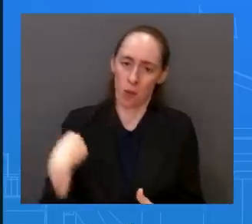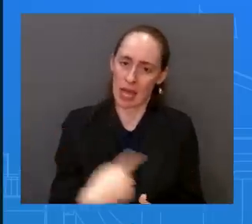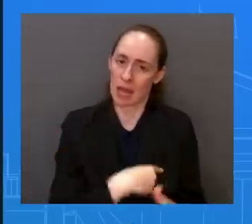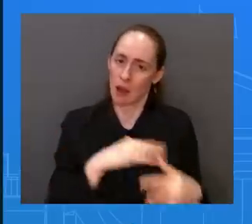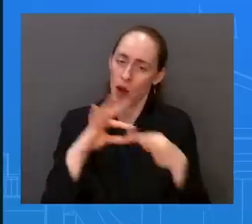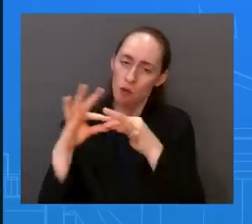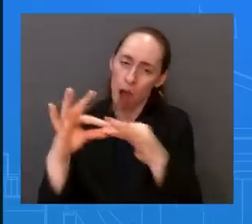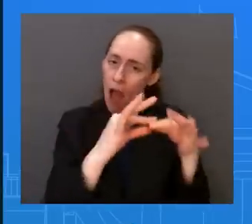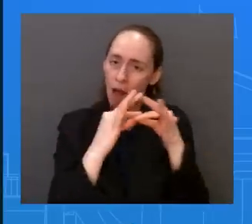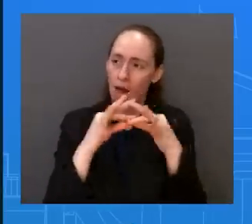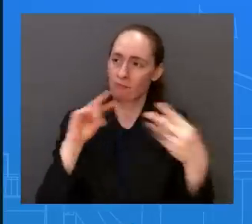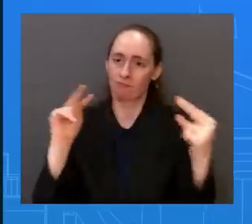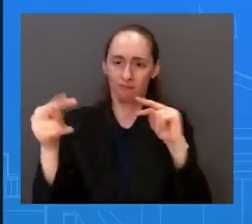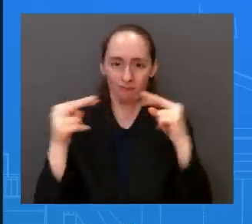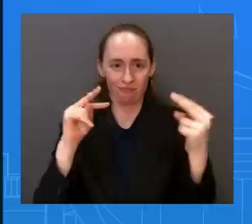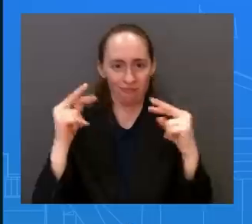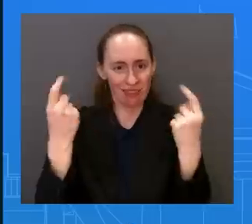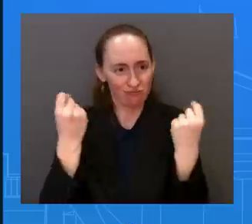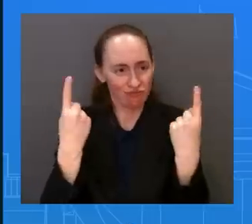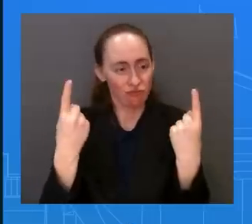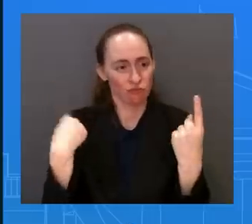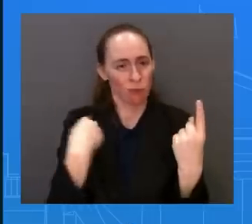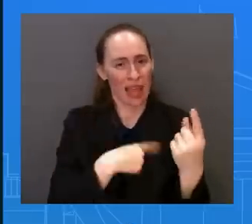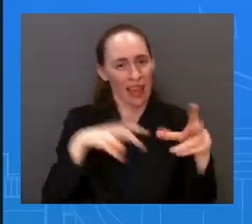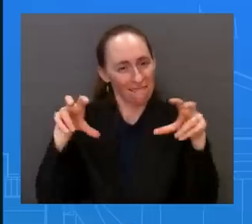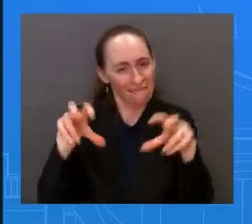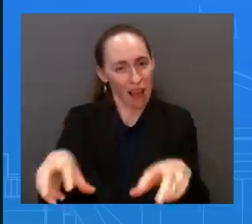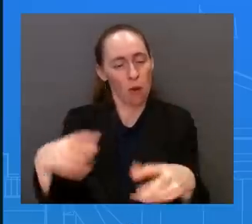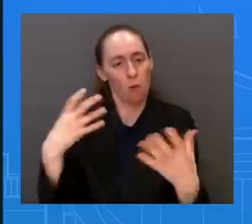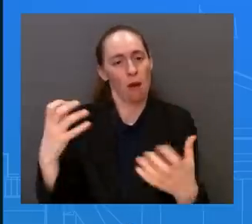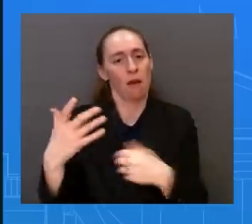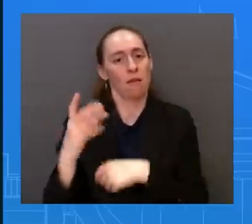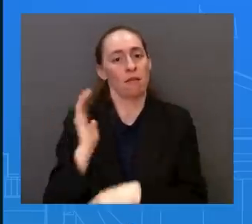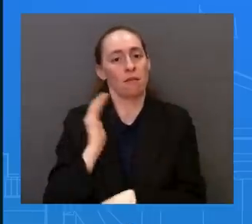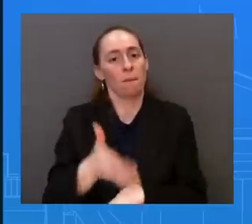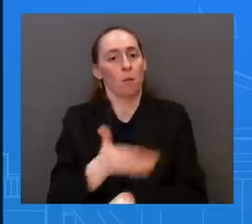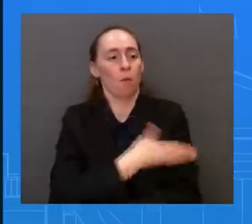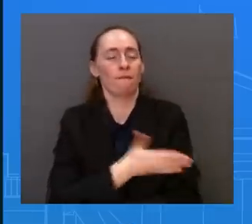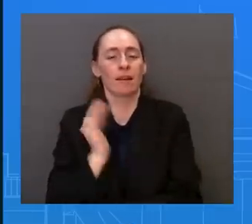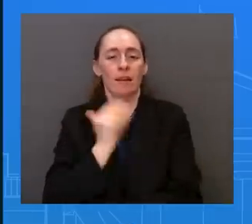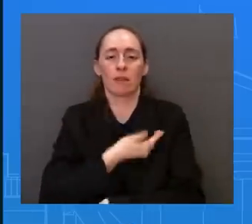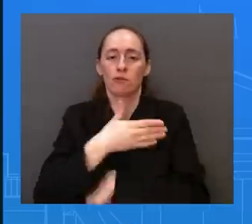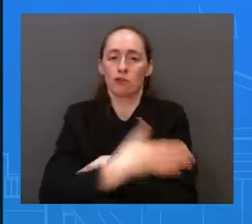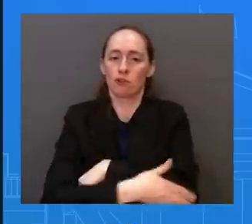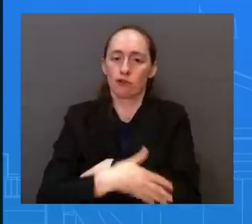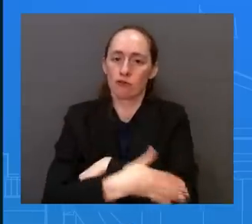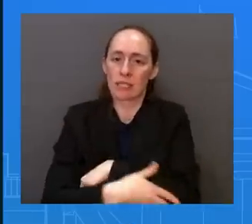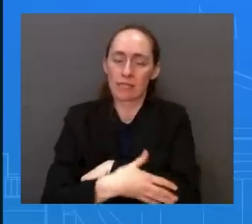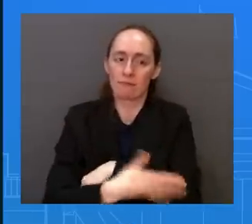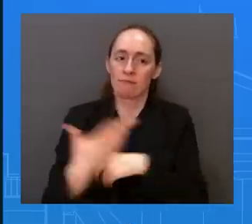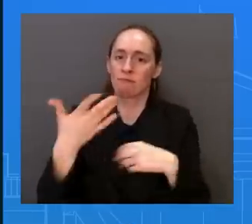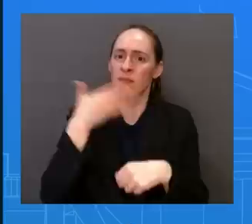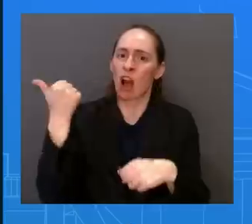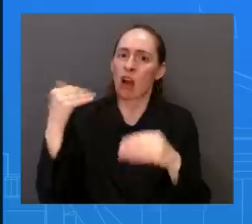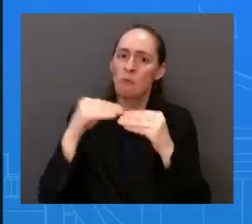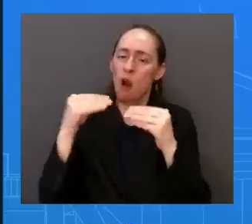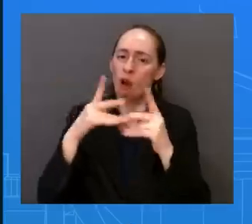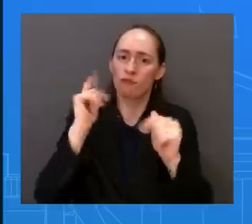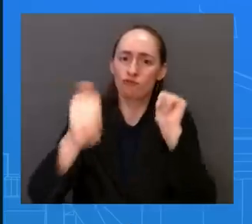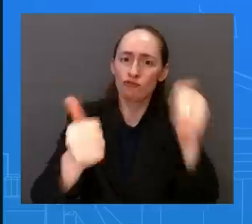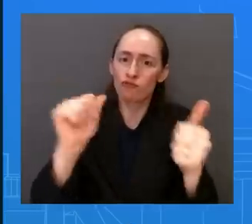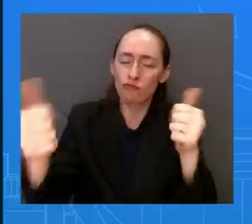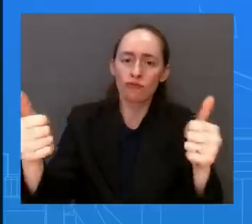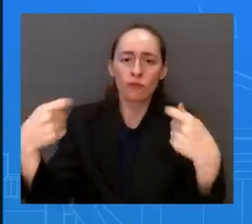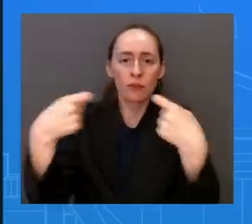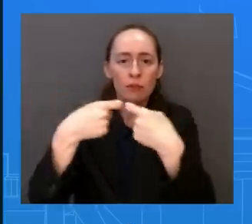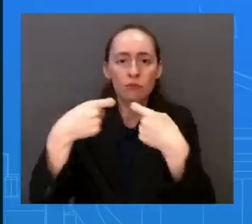infrastructure, changing the face of the country, whether it's electric vehicle charging stations or whether it's being able to say, we committed to the proposition